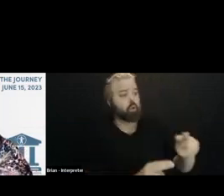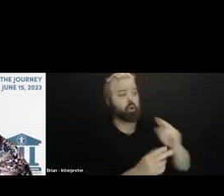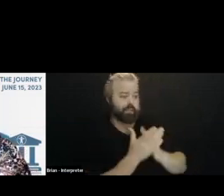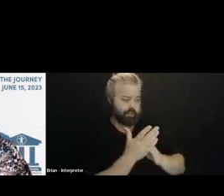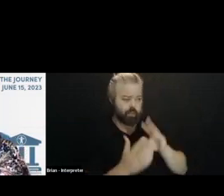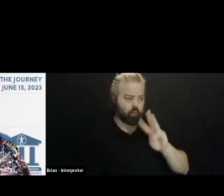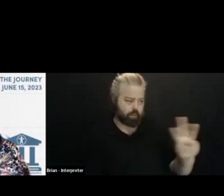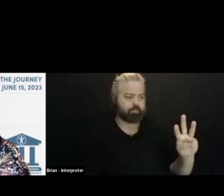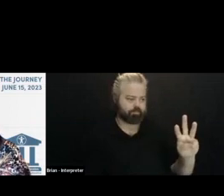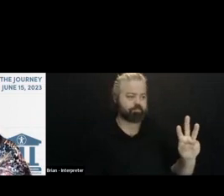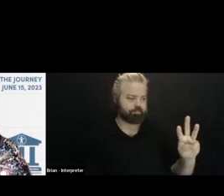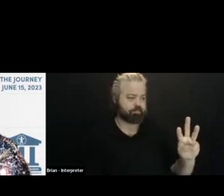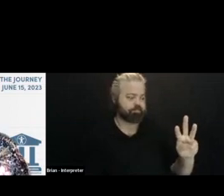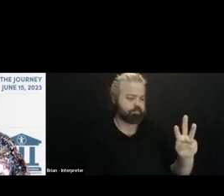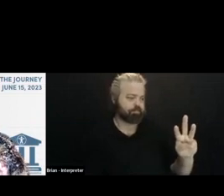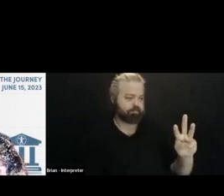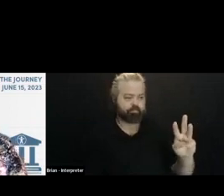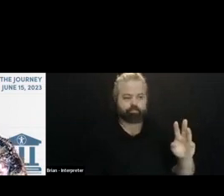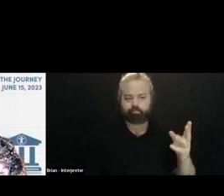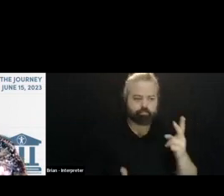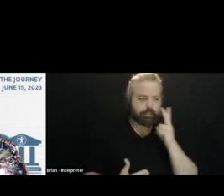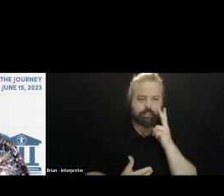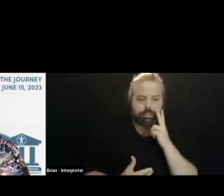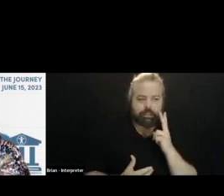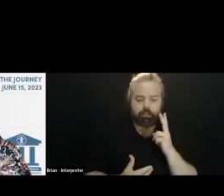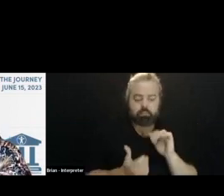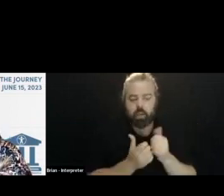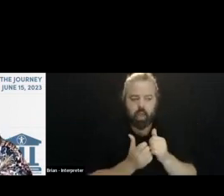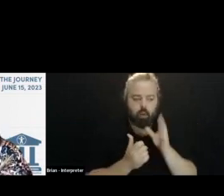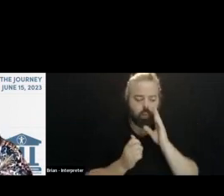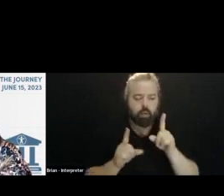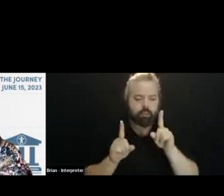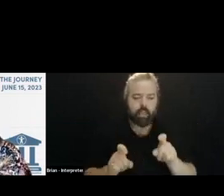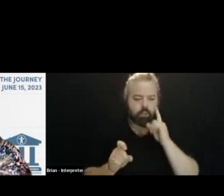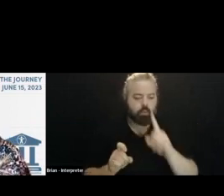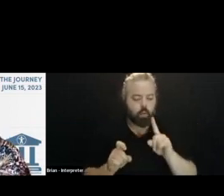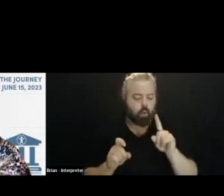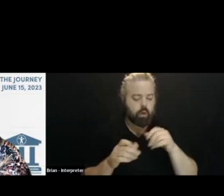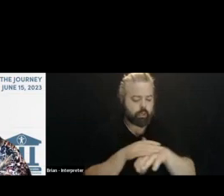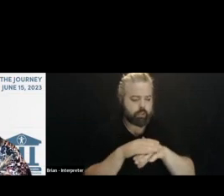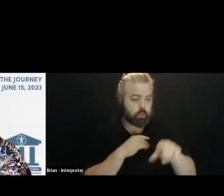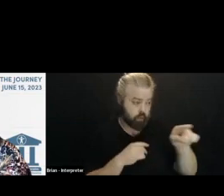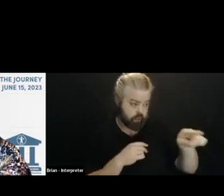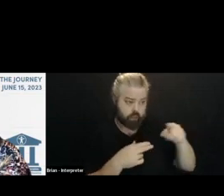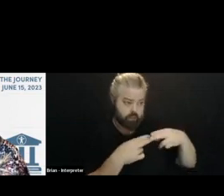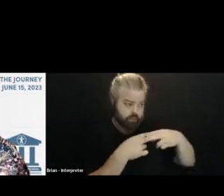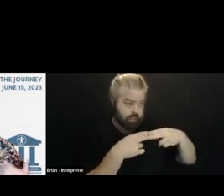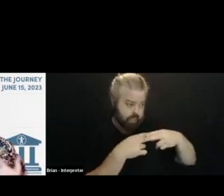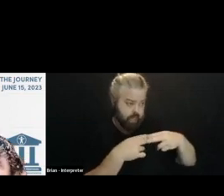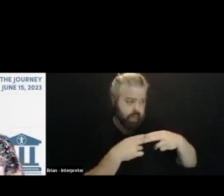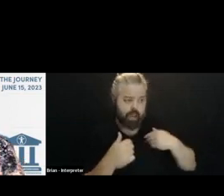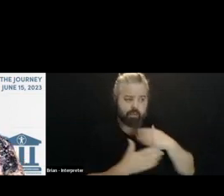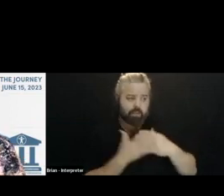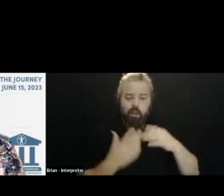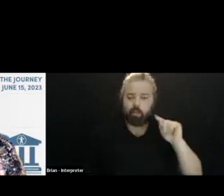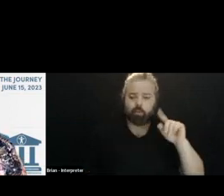and see how we would go about testing for accessibility. On this slide here, I've got some tools